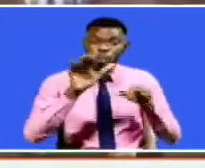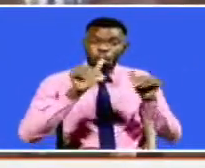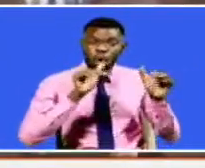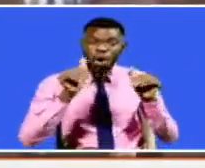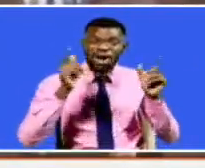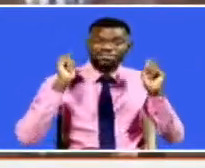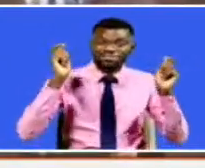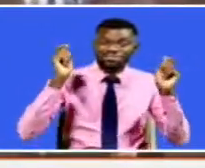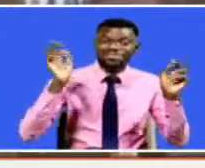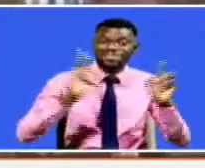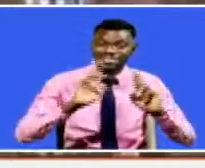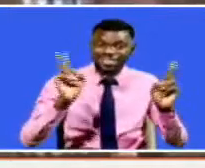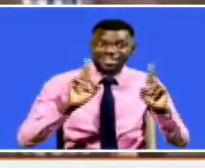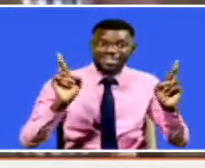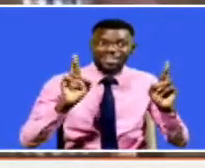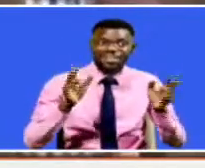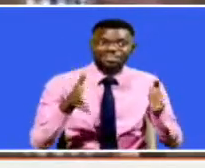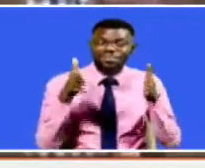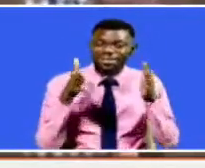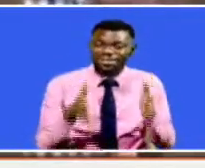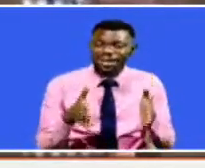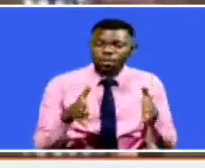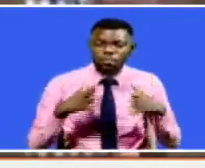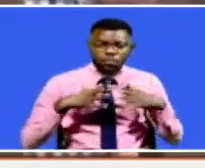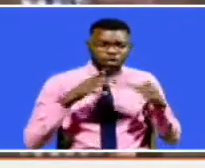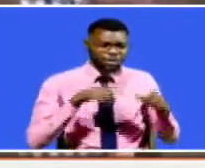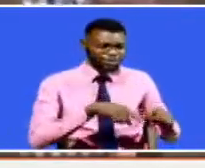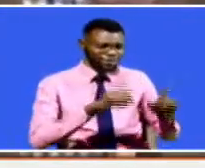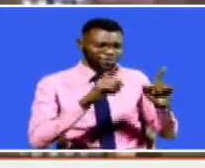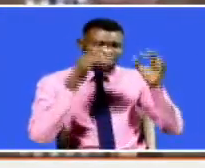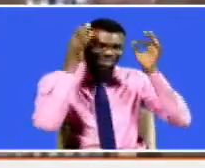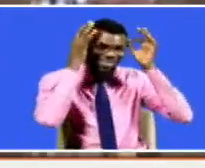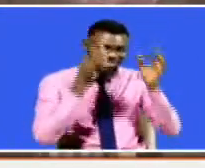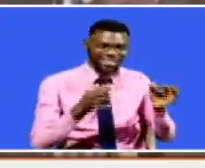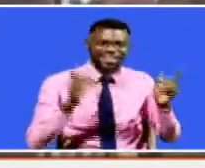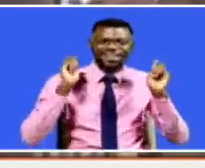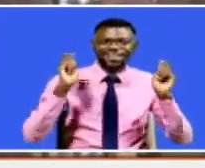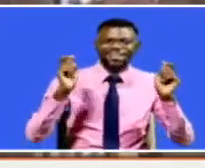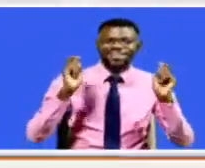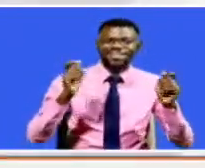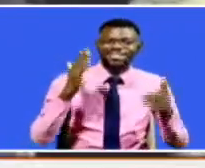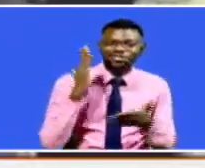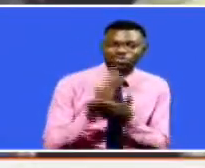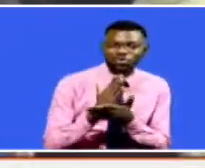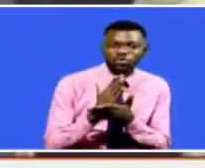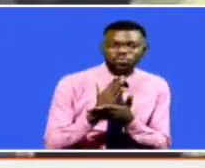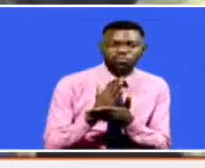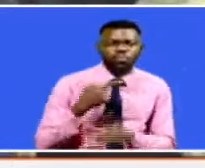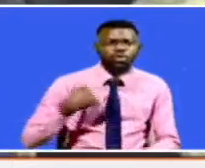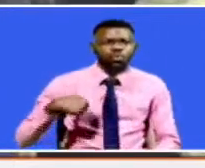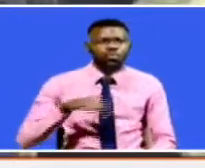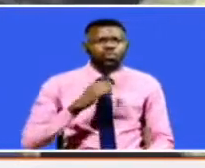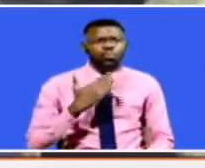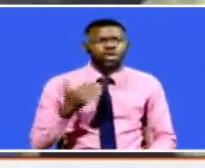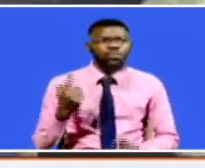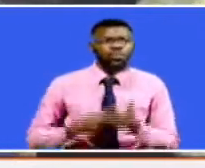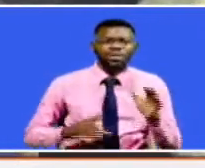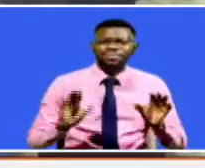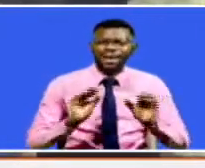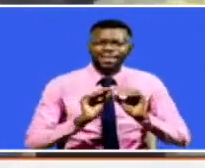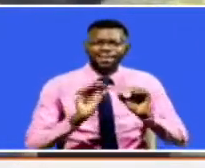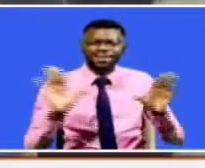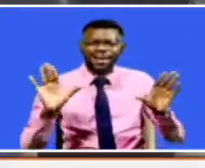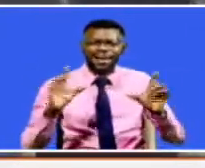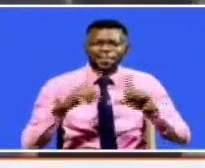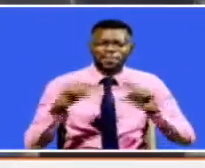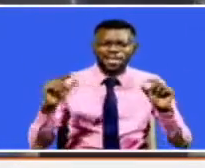mtatoka. Safari hii nadhani raia wenyewe watalenda kwa maandamano, ama sivyo? We want to give a clear